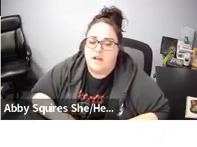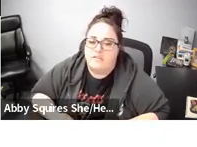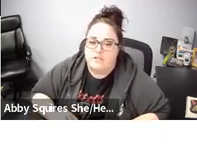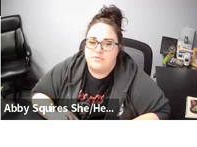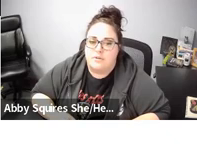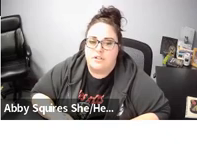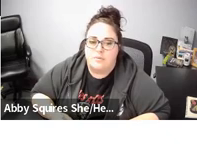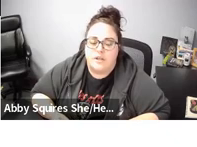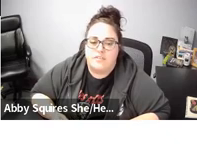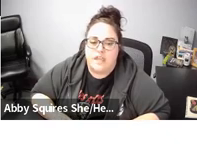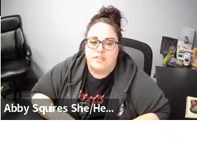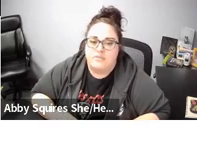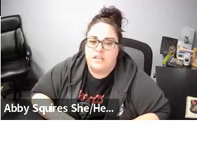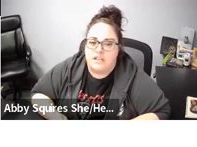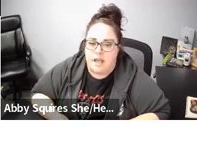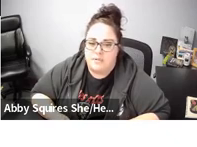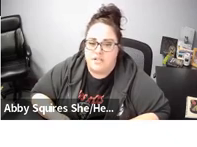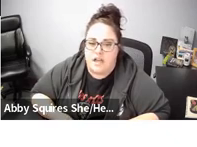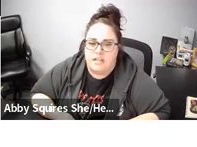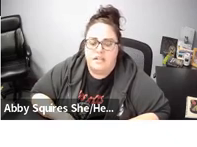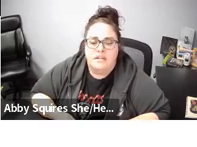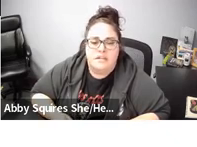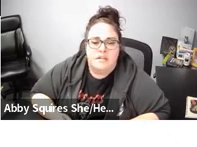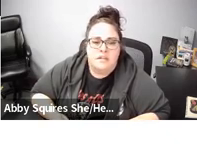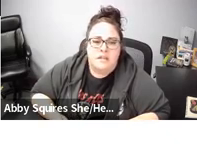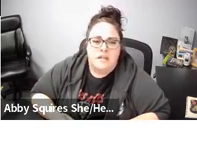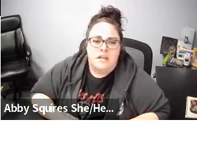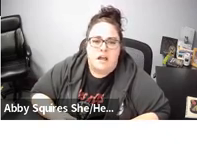PlayStation 5 controller with a 3D adaption on it.